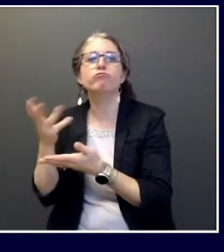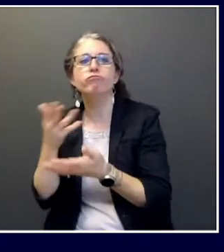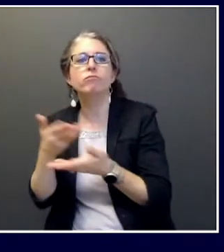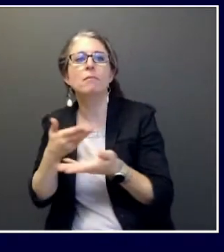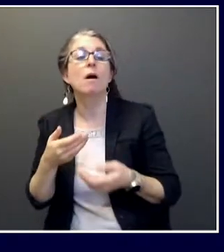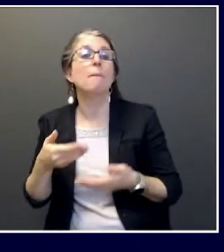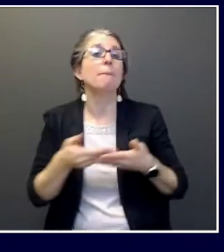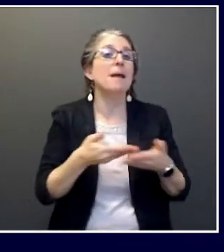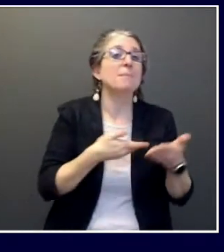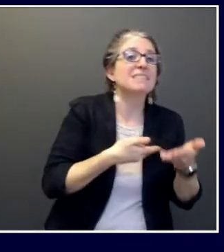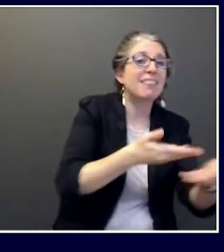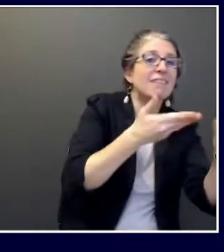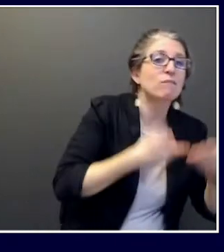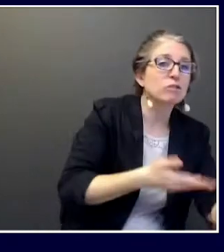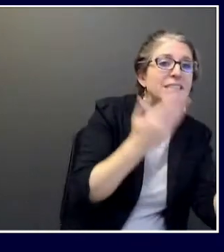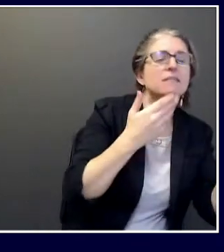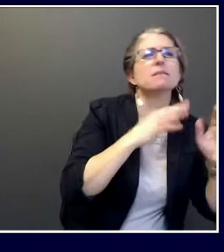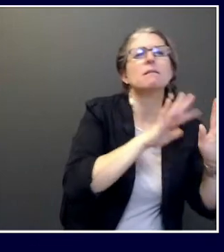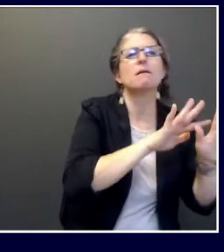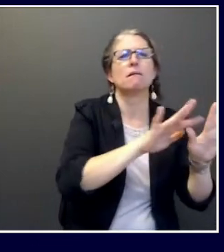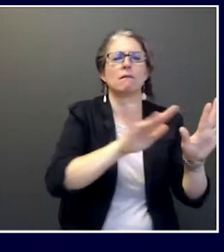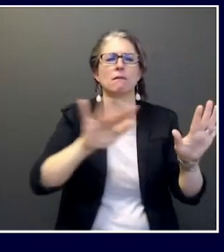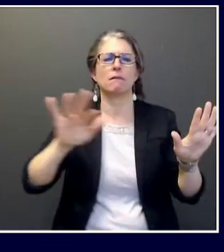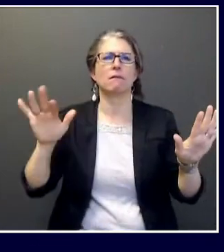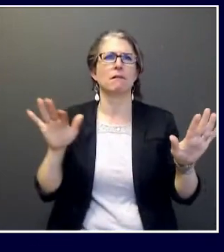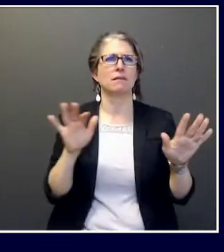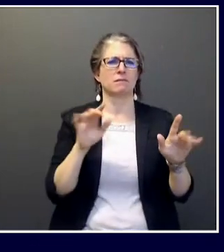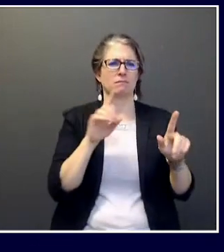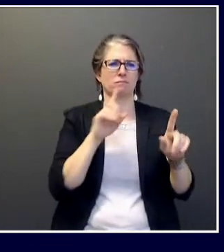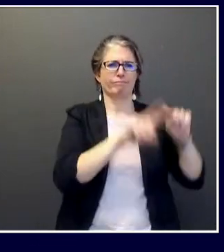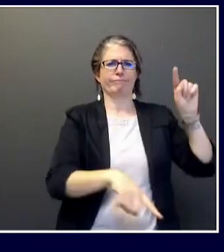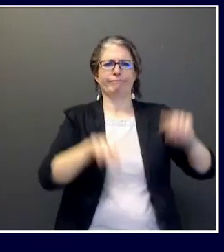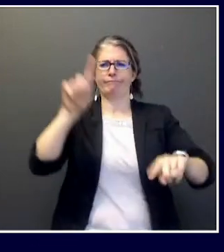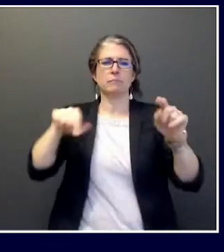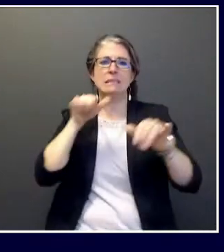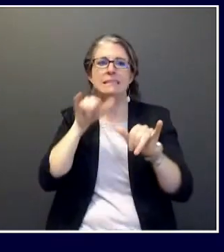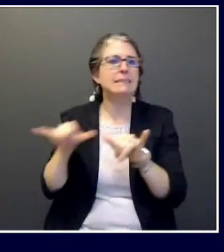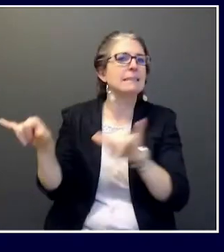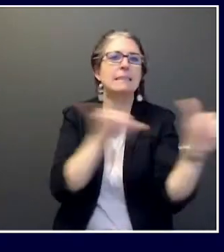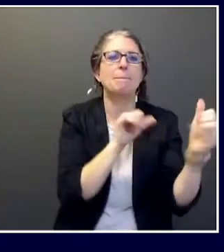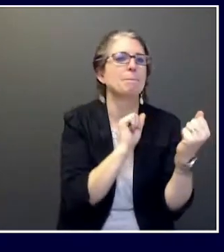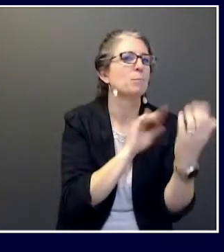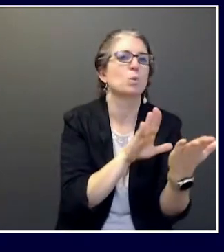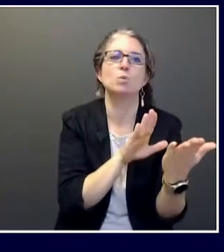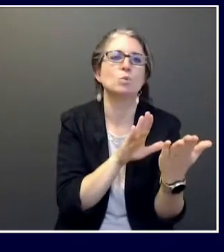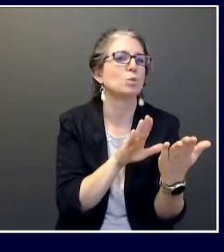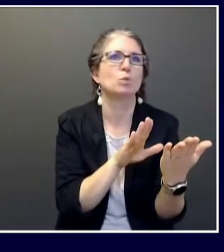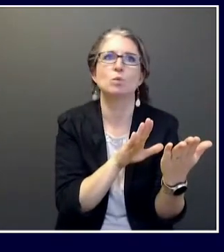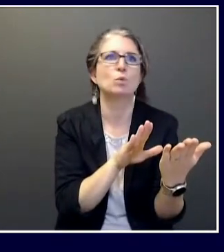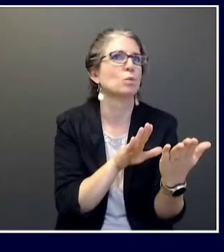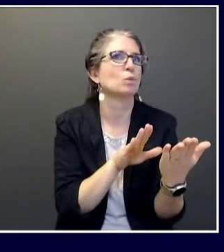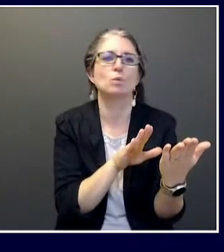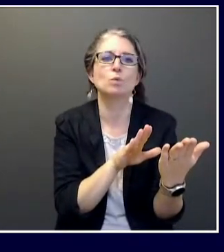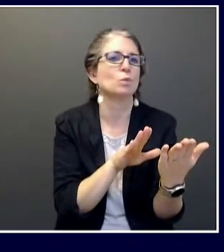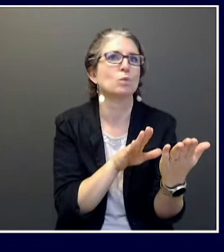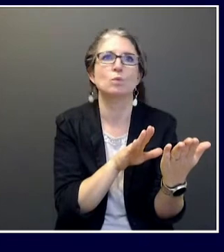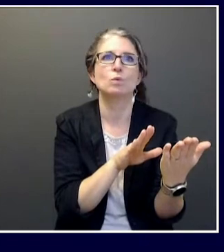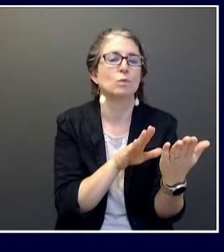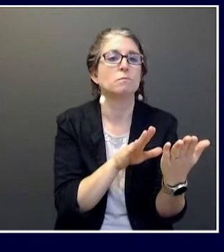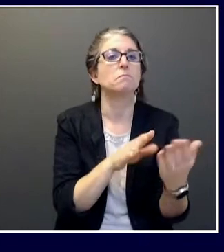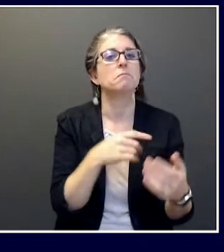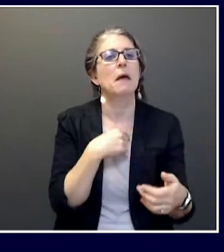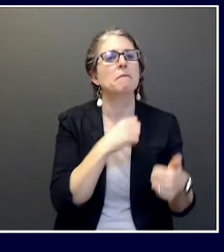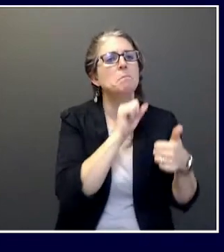no cookie cutter formula for how we do it, but our toolkit includes these elements. Flexibility. What can we do